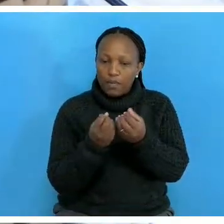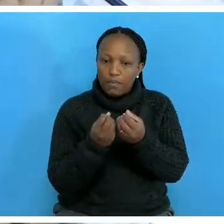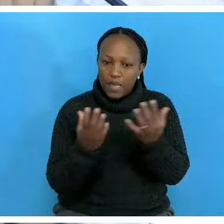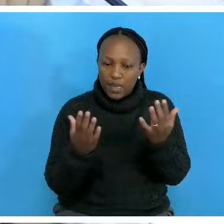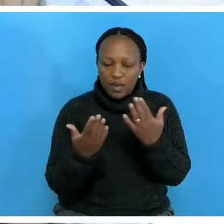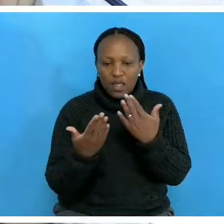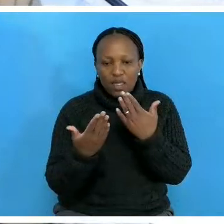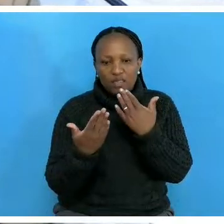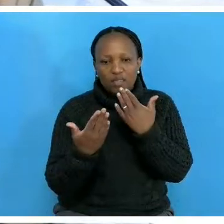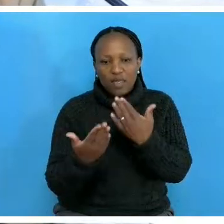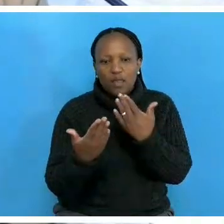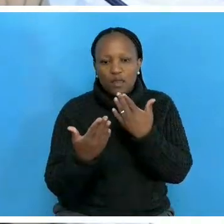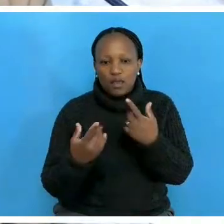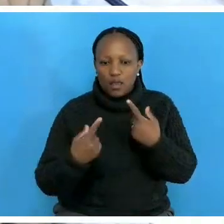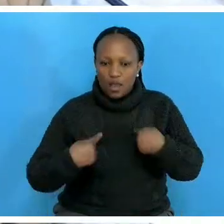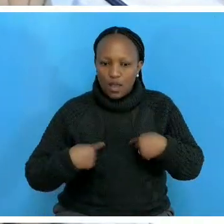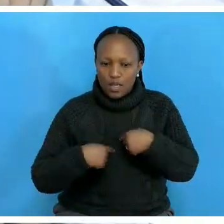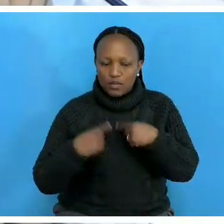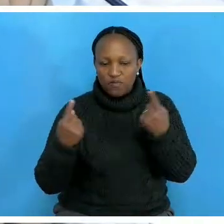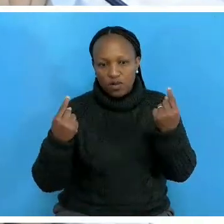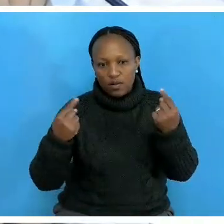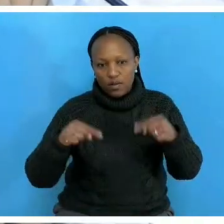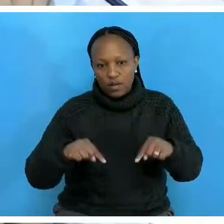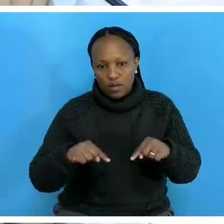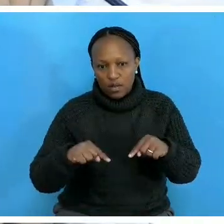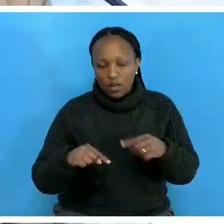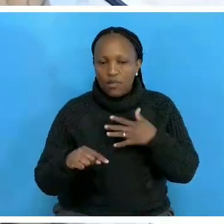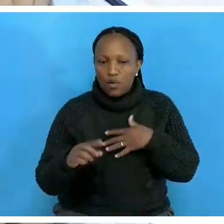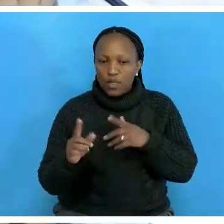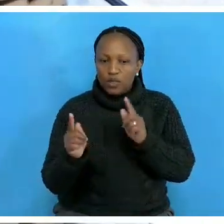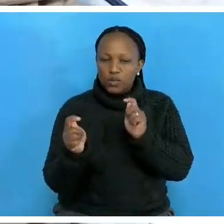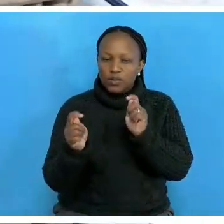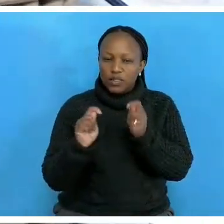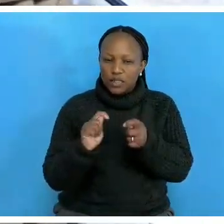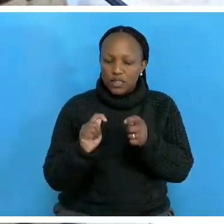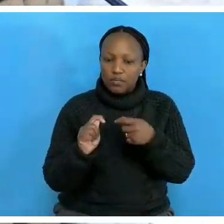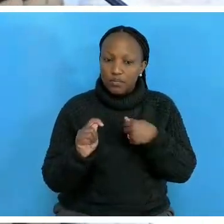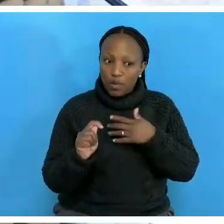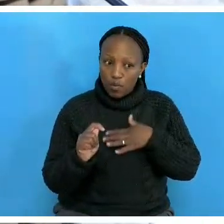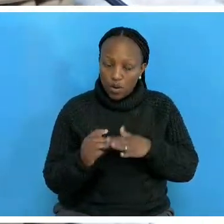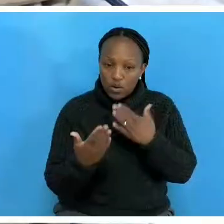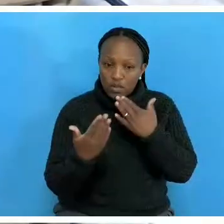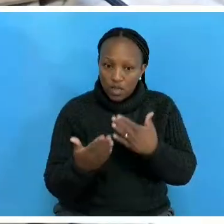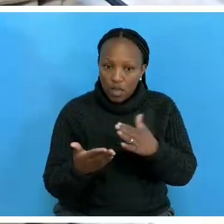for coming. But I wanted to change that a little bit and thank the community for